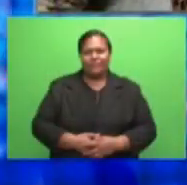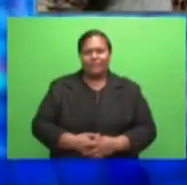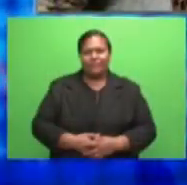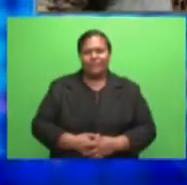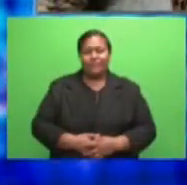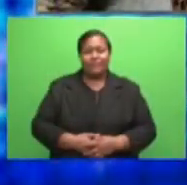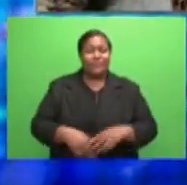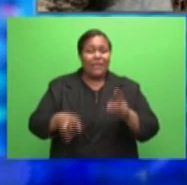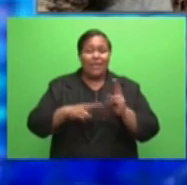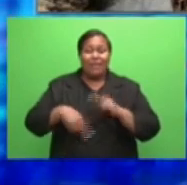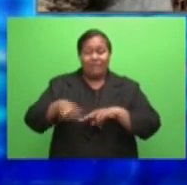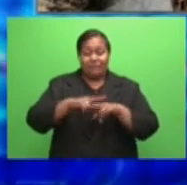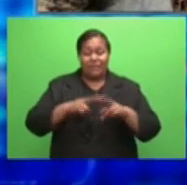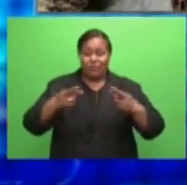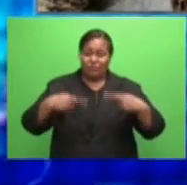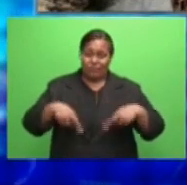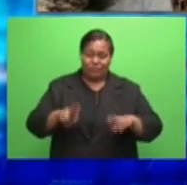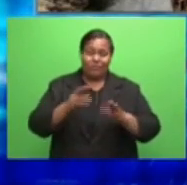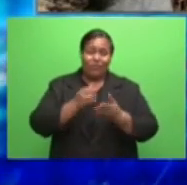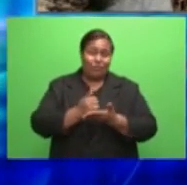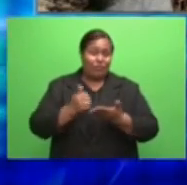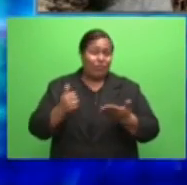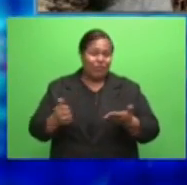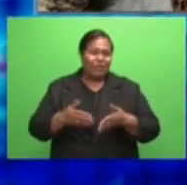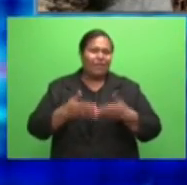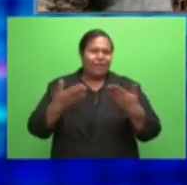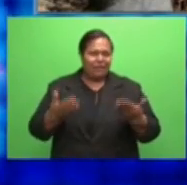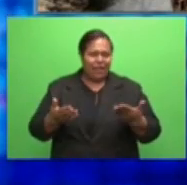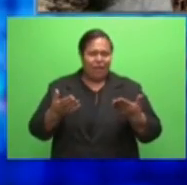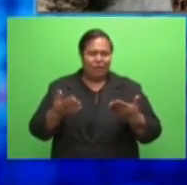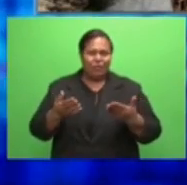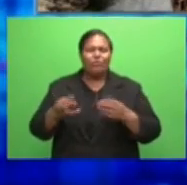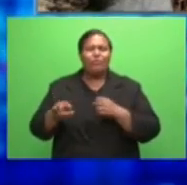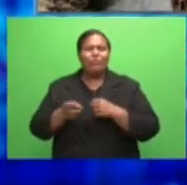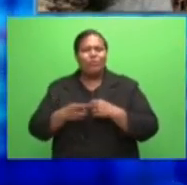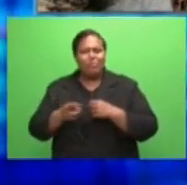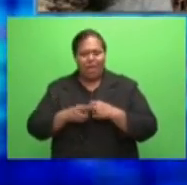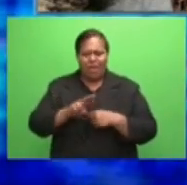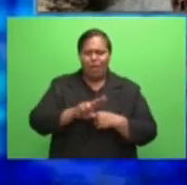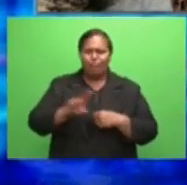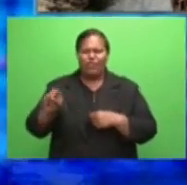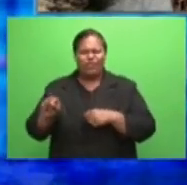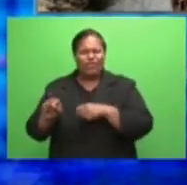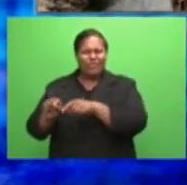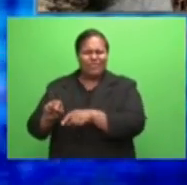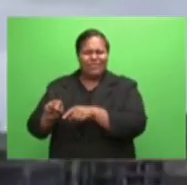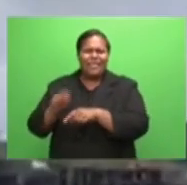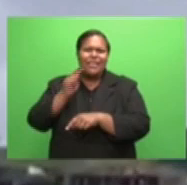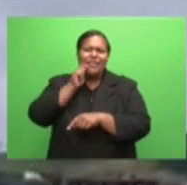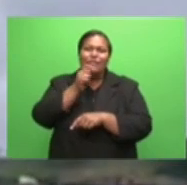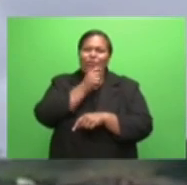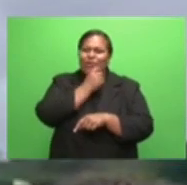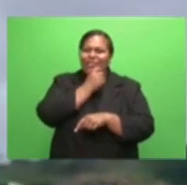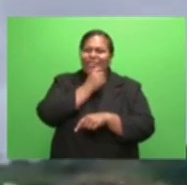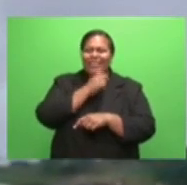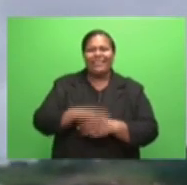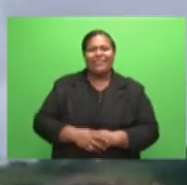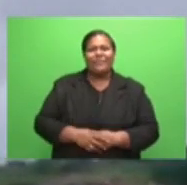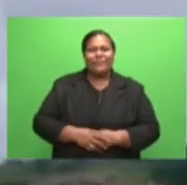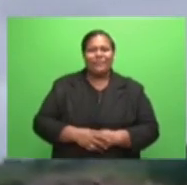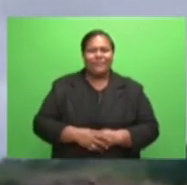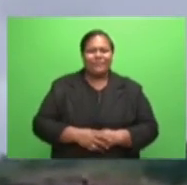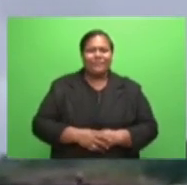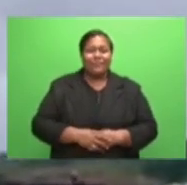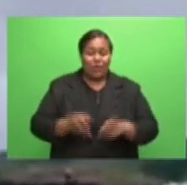The Fiji Roads Authority is currently replacing the WYBULA crossing north of Taveuni. FRA Chief Executive